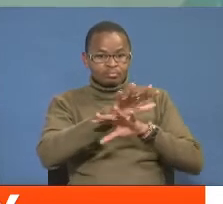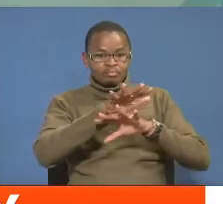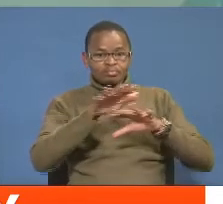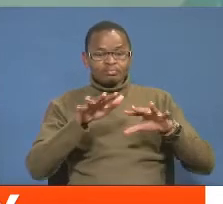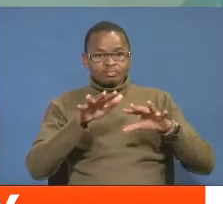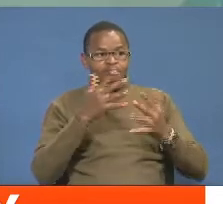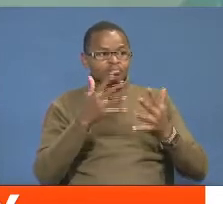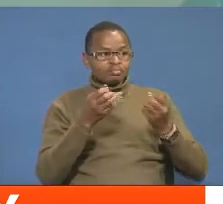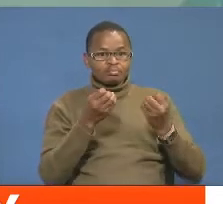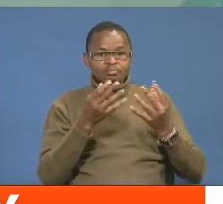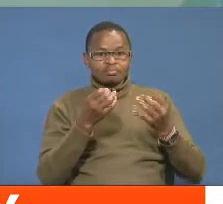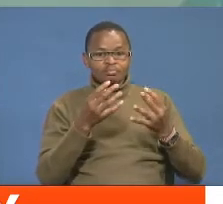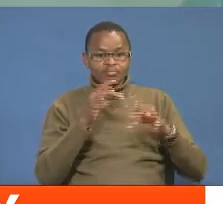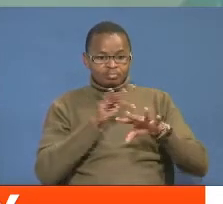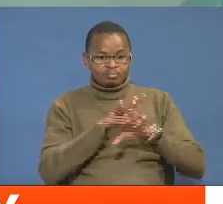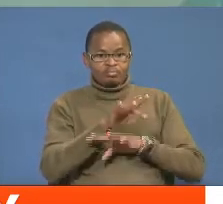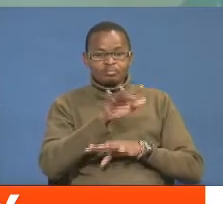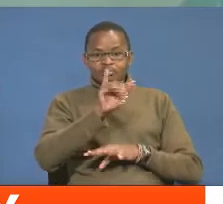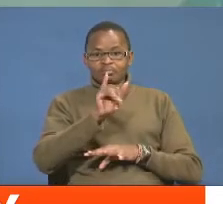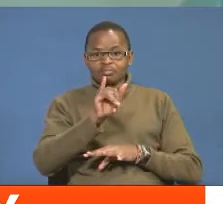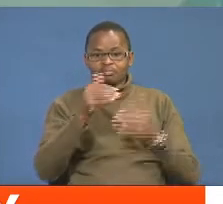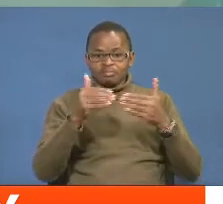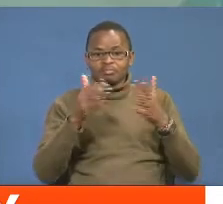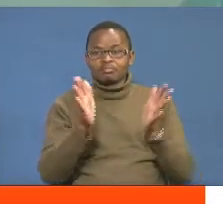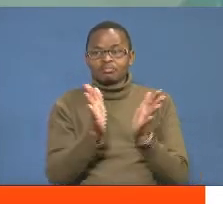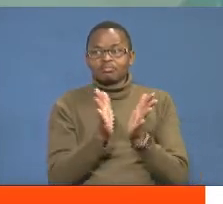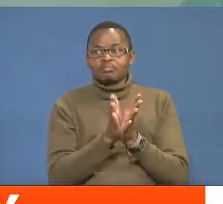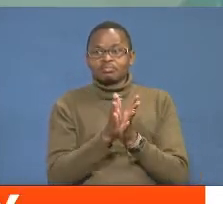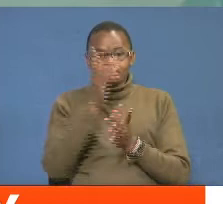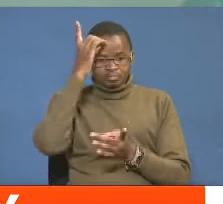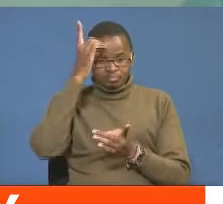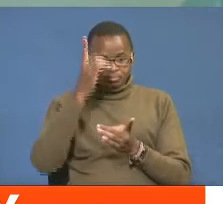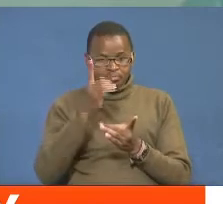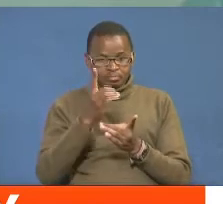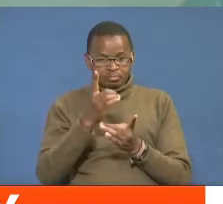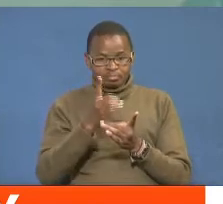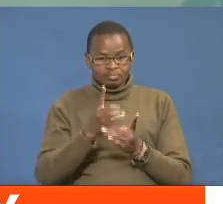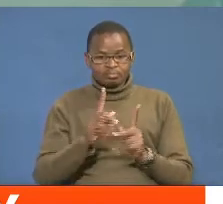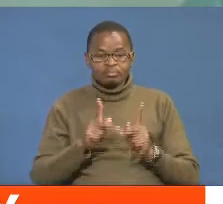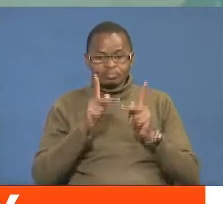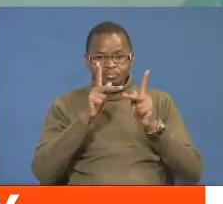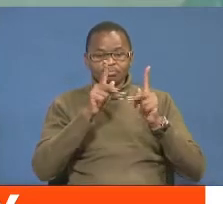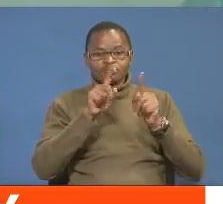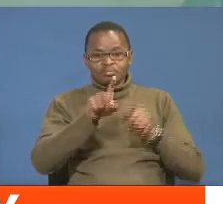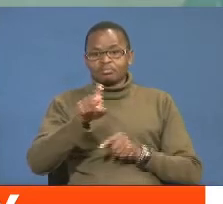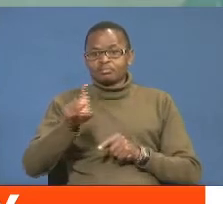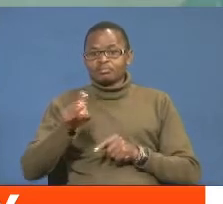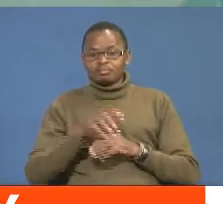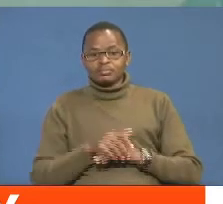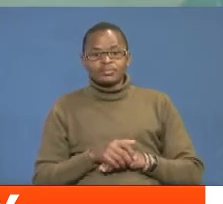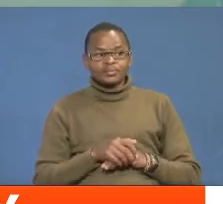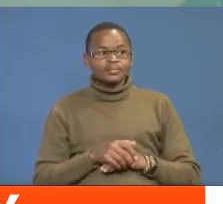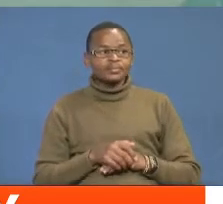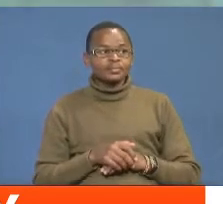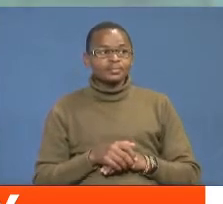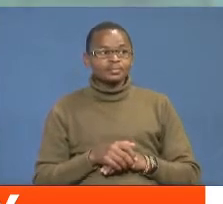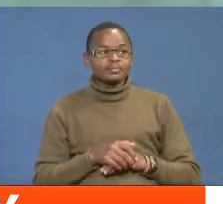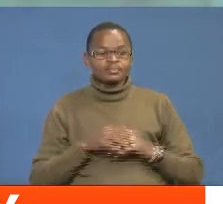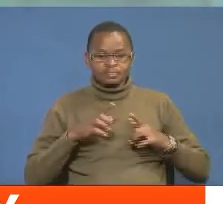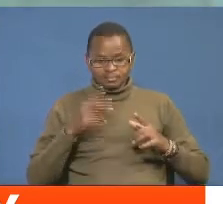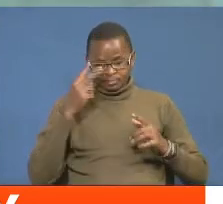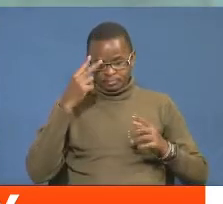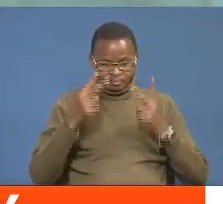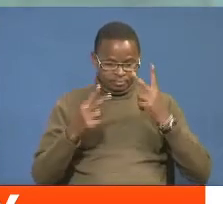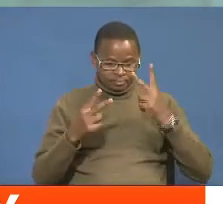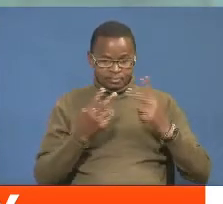were many factors that were looked into by the committee that decided on procuring this vaccine. Mm-hmm. Yeah. Now, let's look into